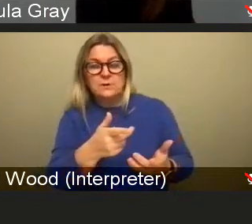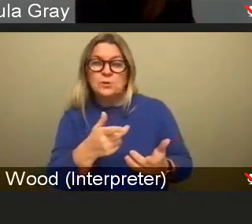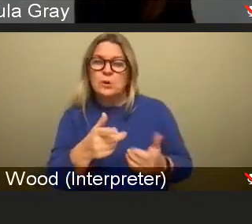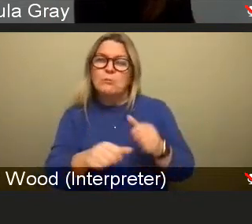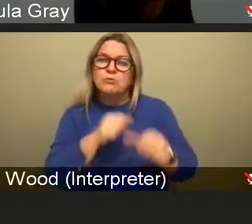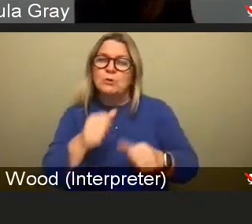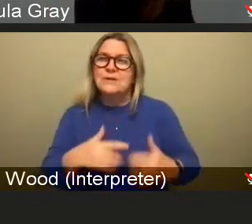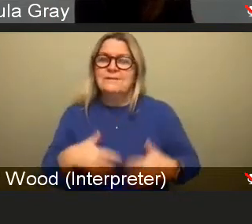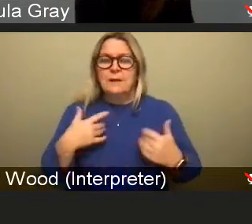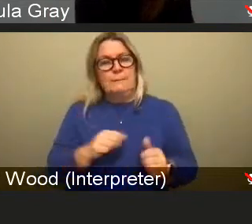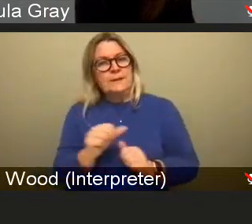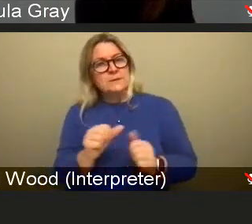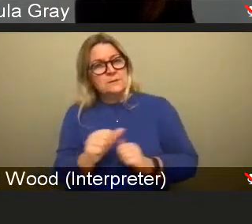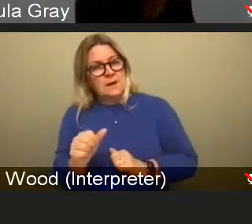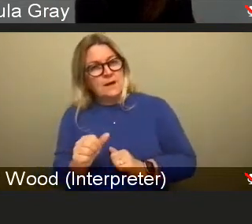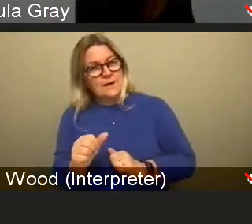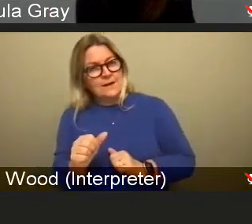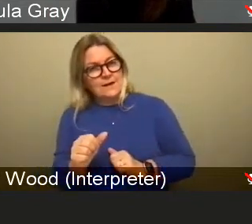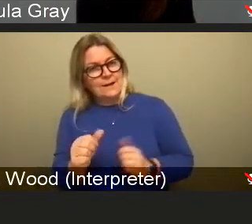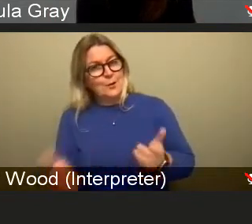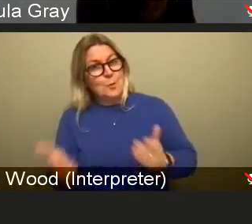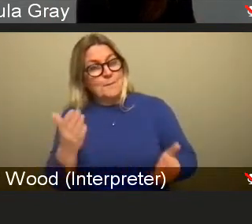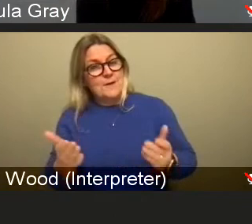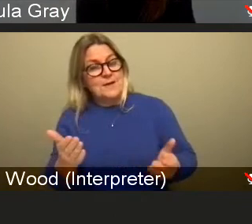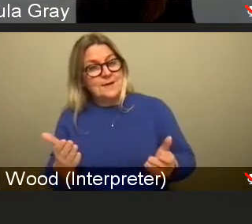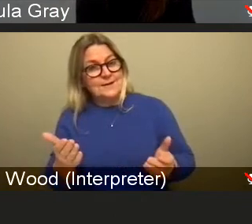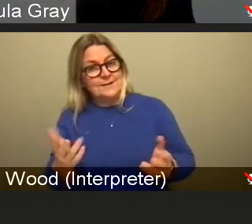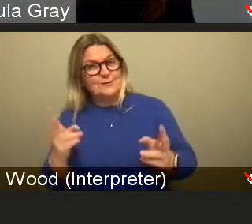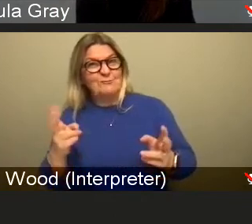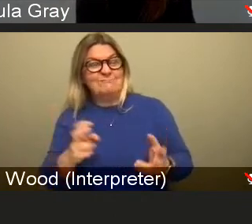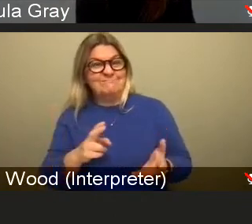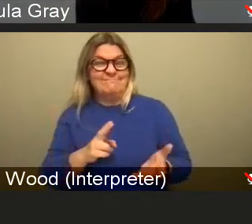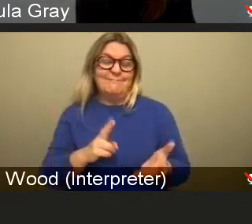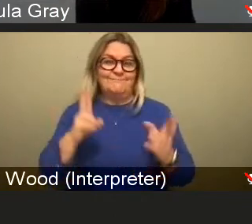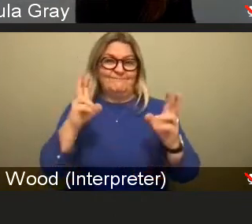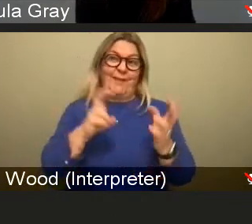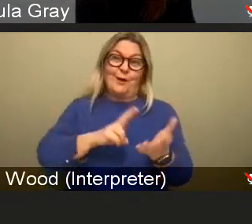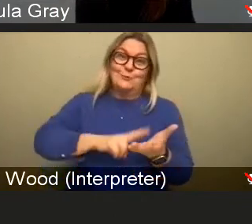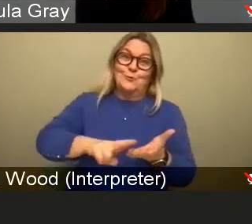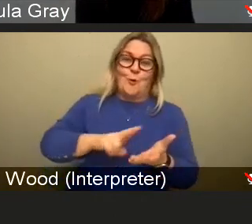you compared to maybe a normal recruitment process that maybe wasn't